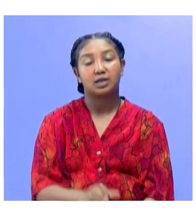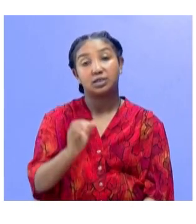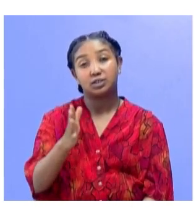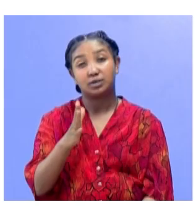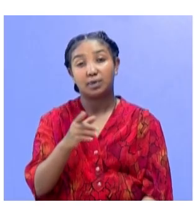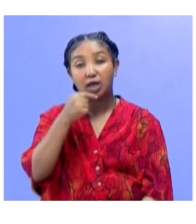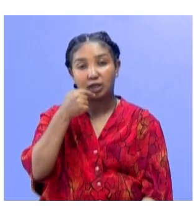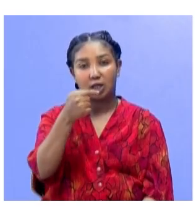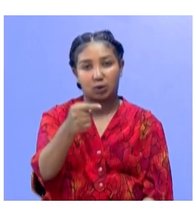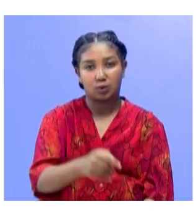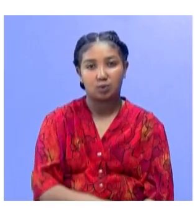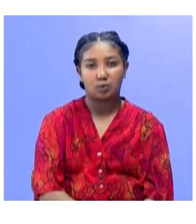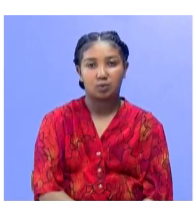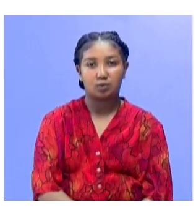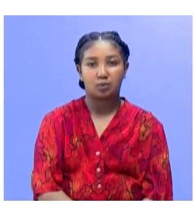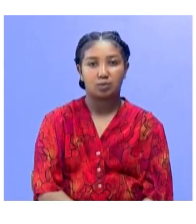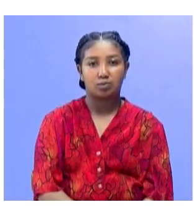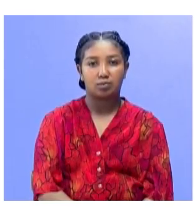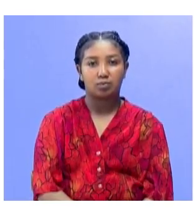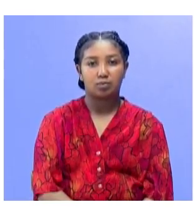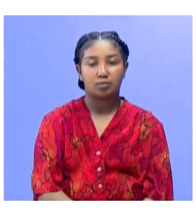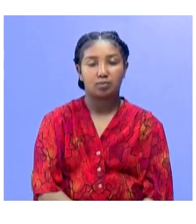may tell you